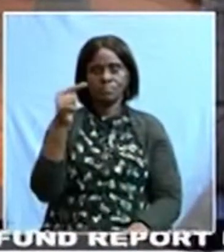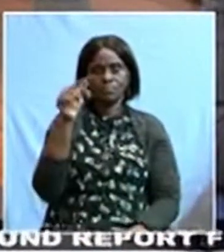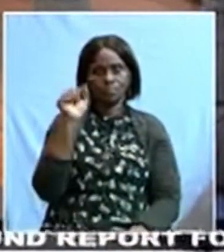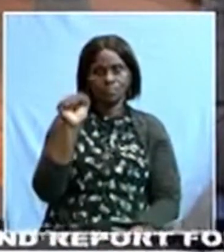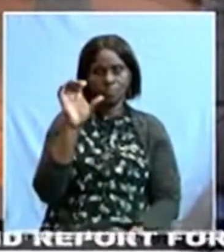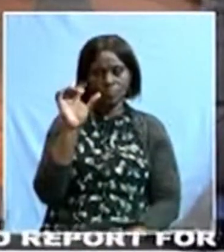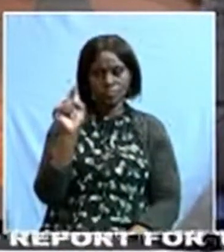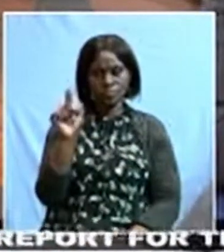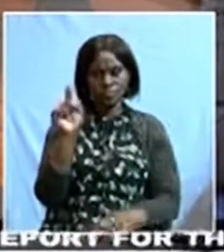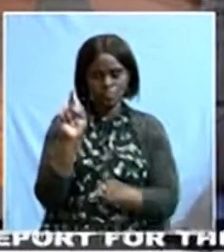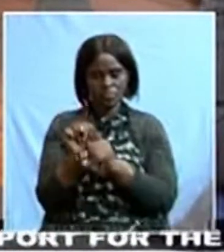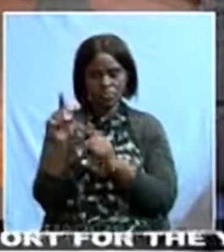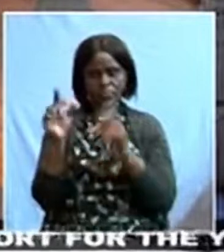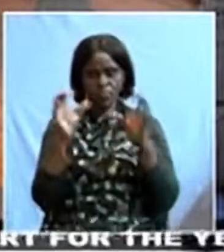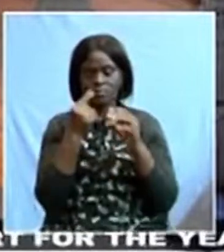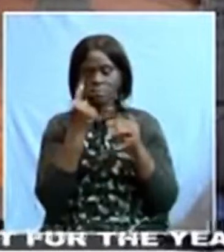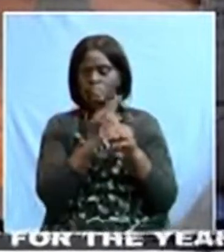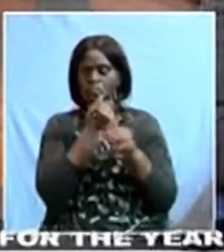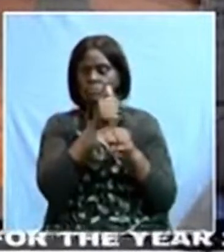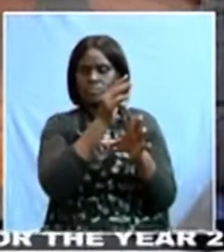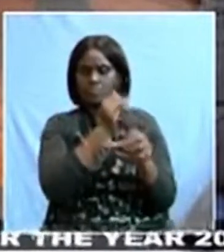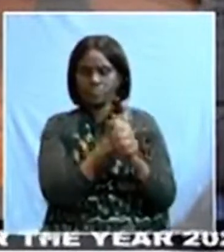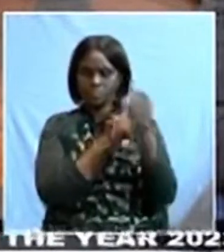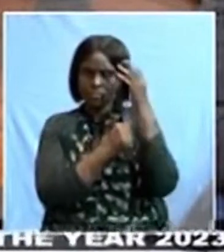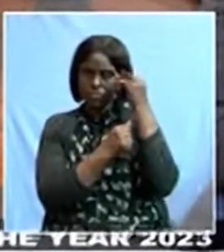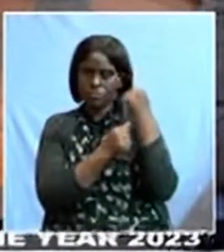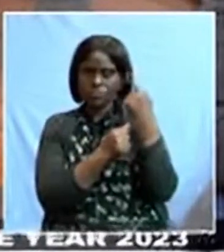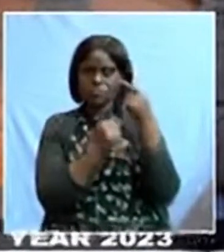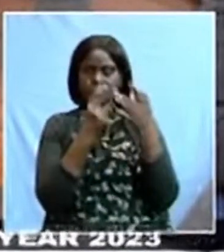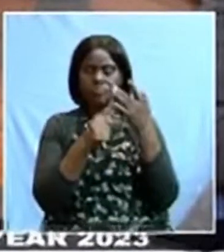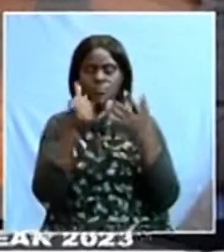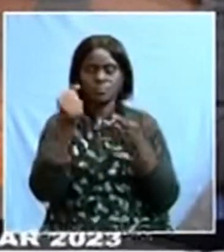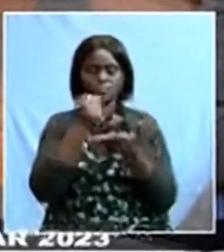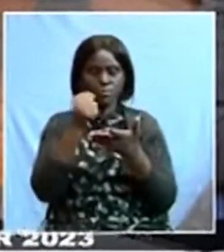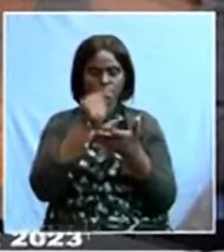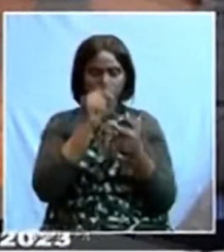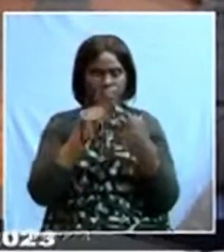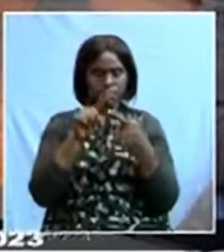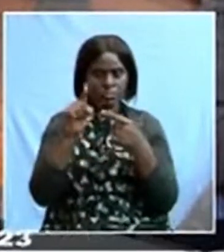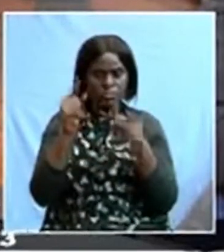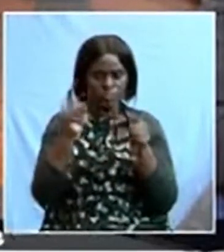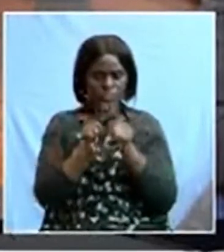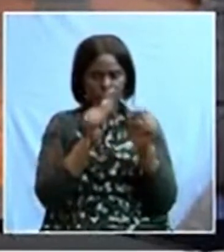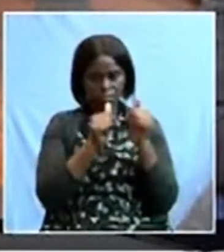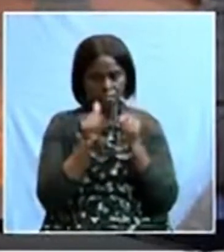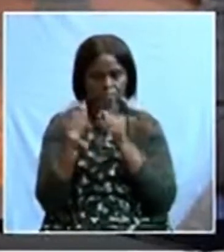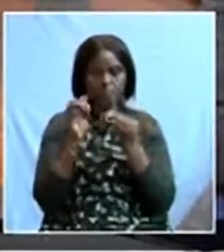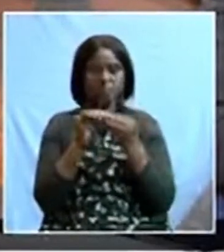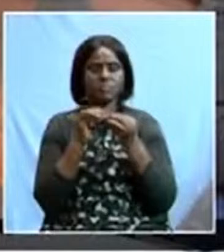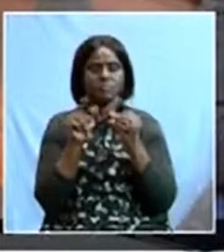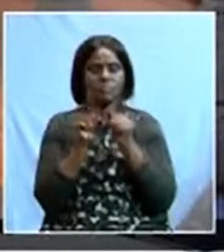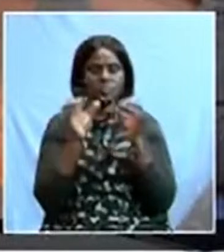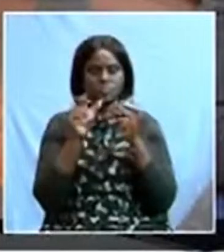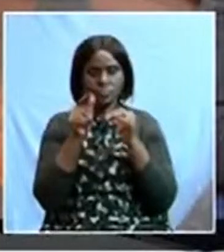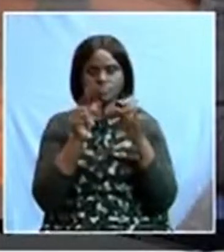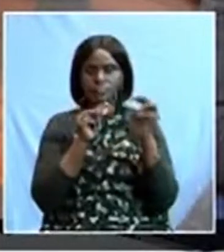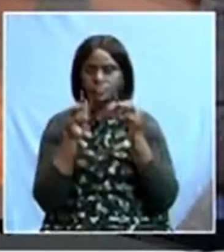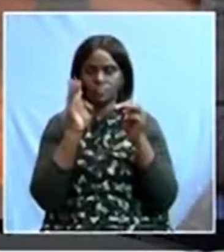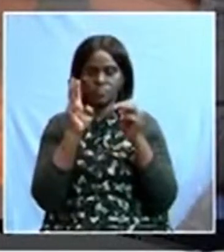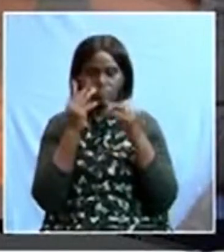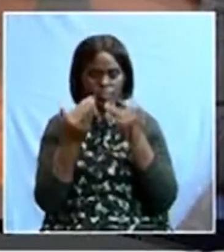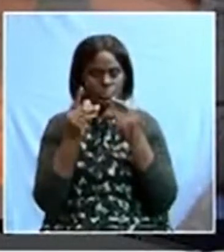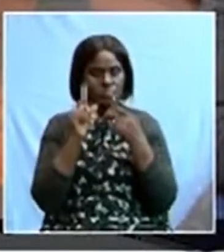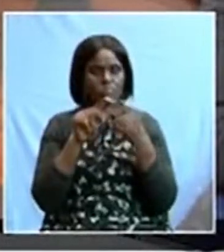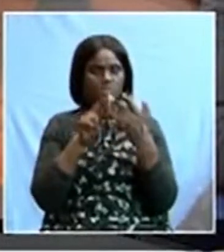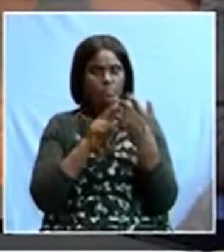Commission, and the council only receives officers that are recruited and deployed to it. Action taken. Council management wish to